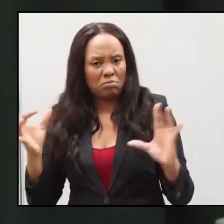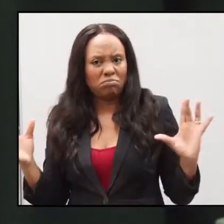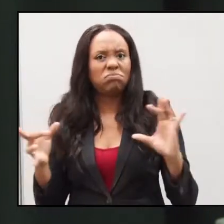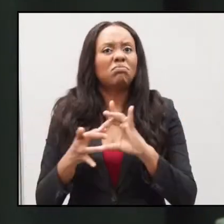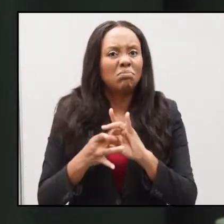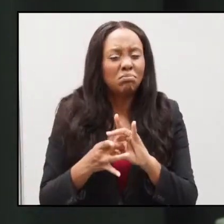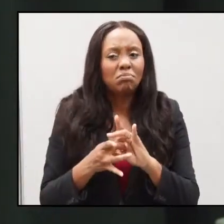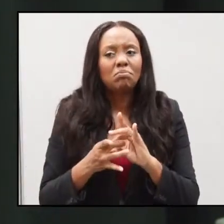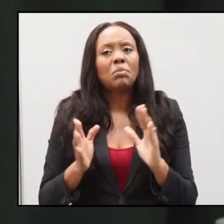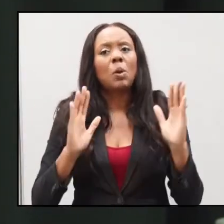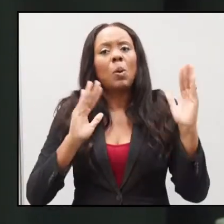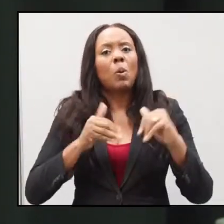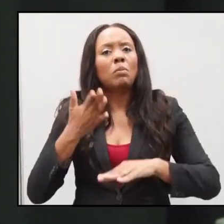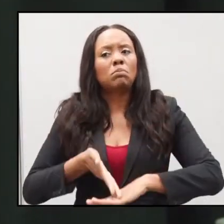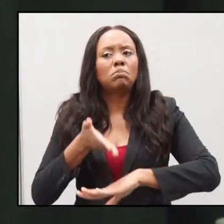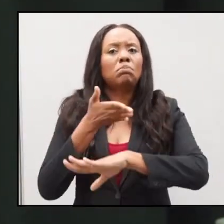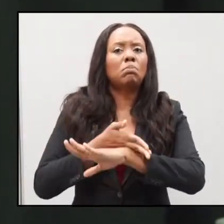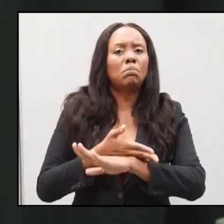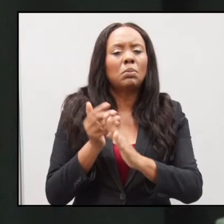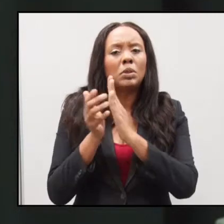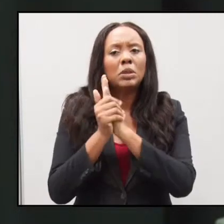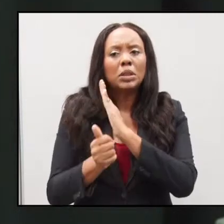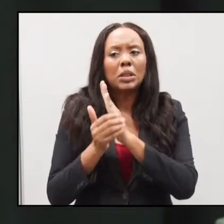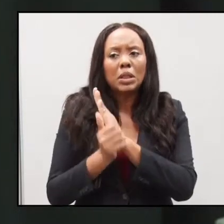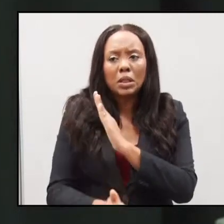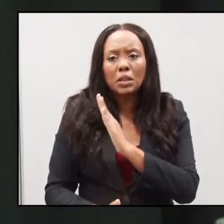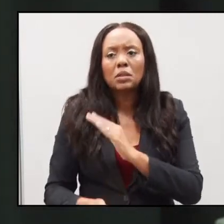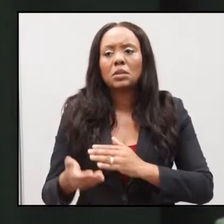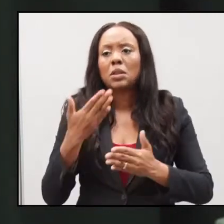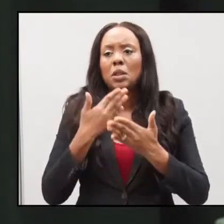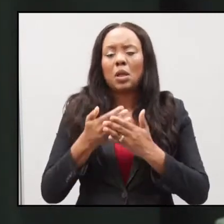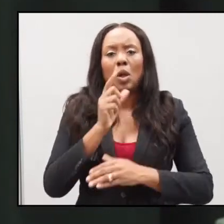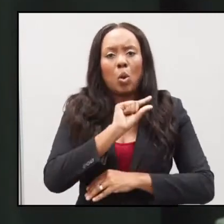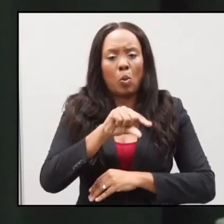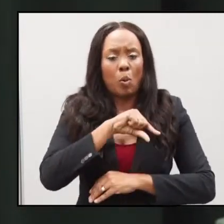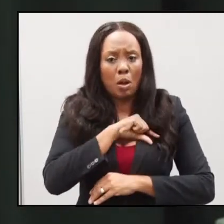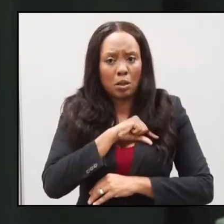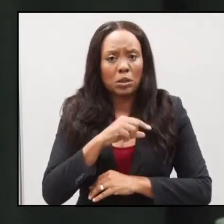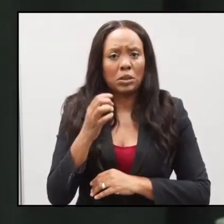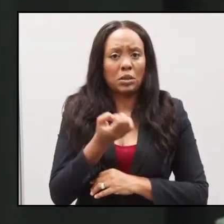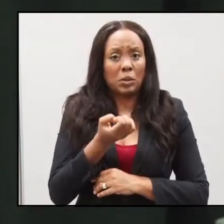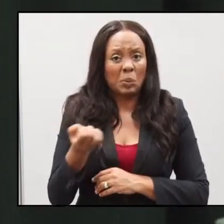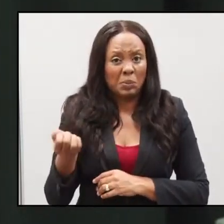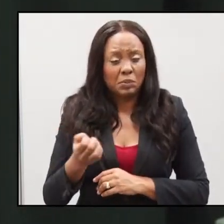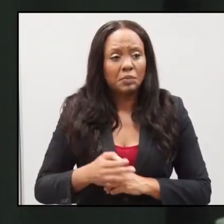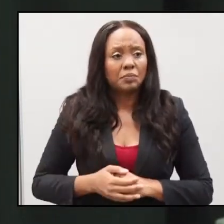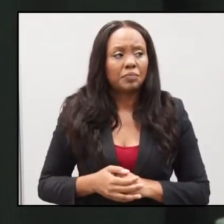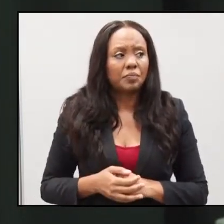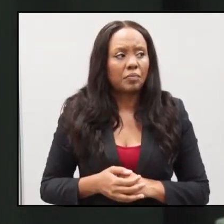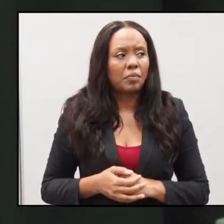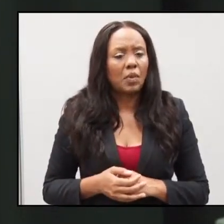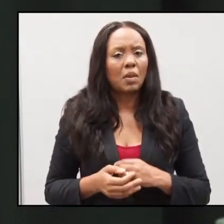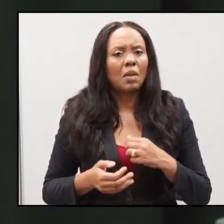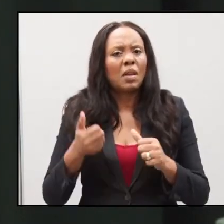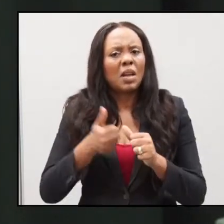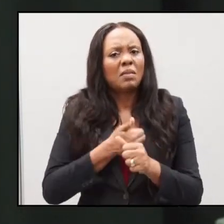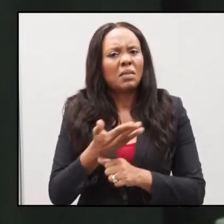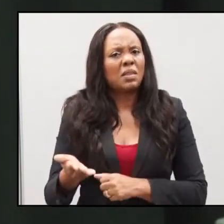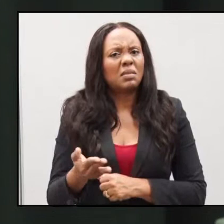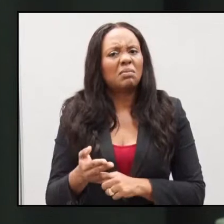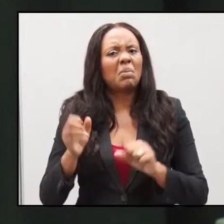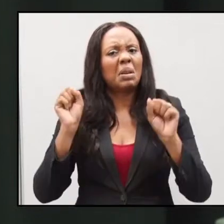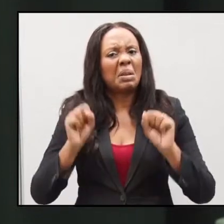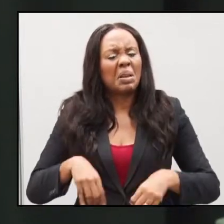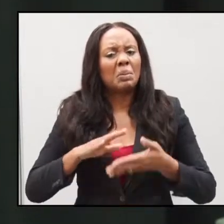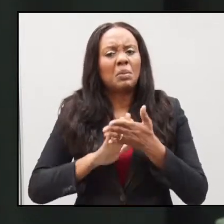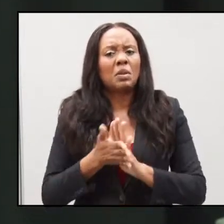quality of skills, the quality of equipment, and the things that are necessary to make a successful film industry. We have